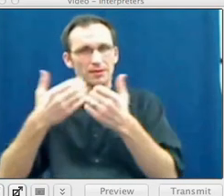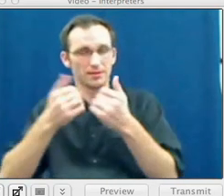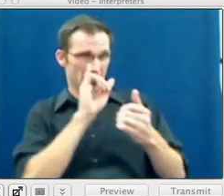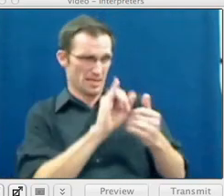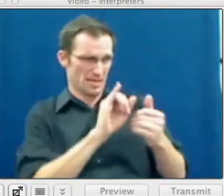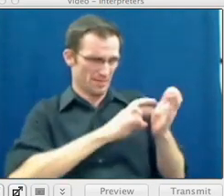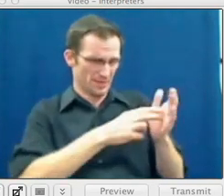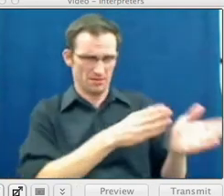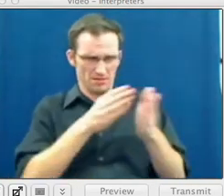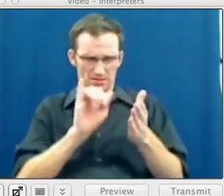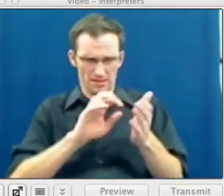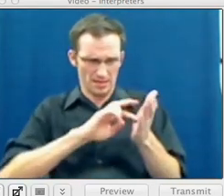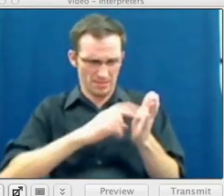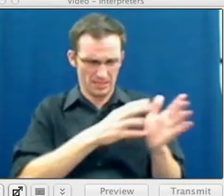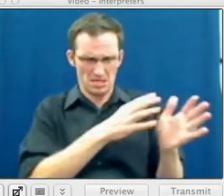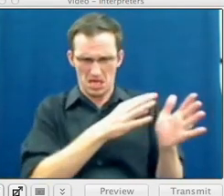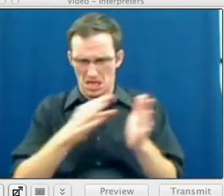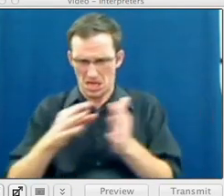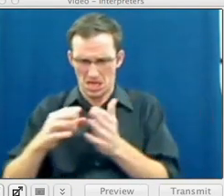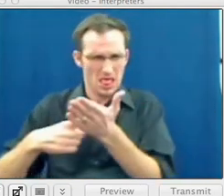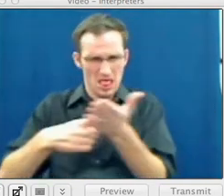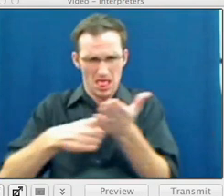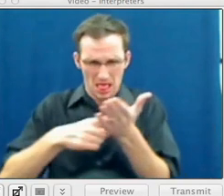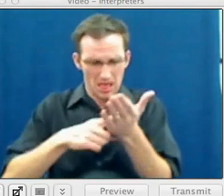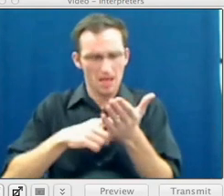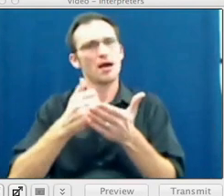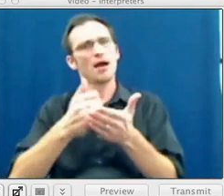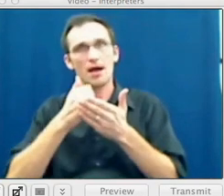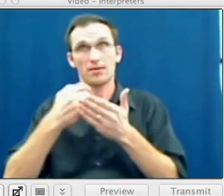internalize it and then help other people internalize it as well.